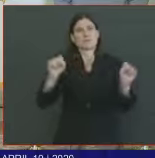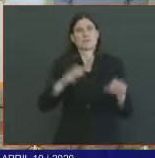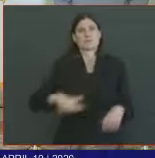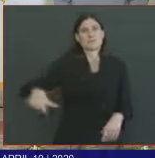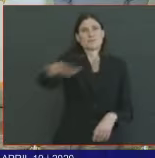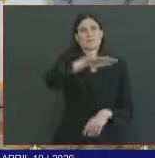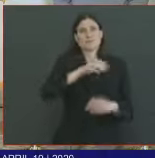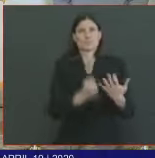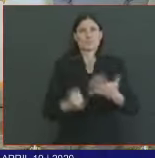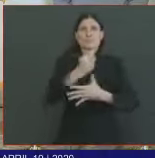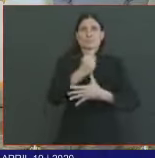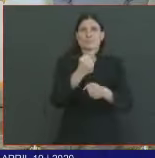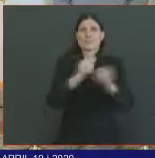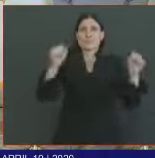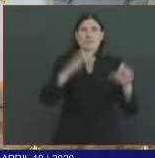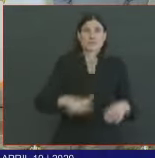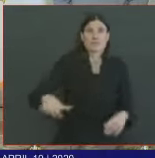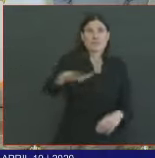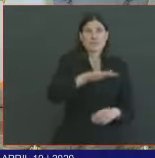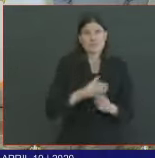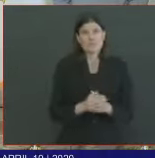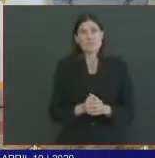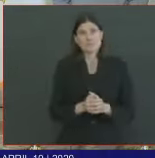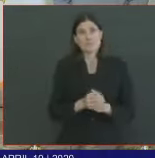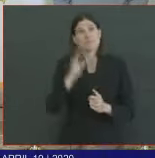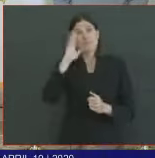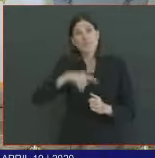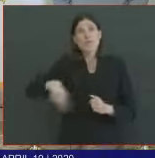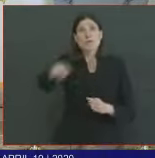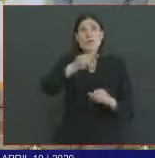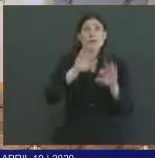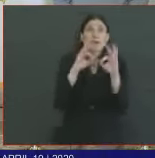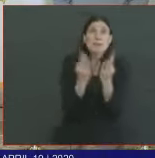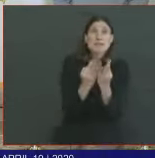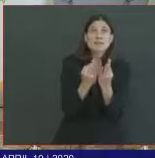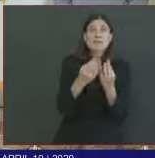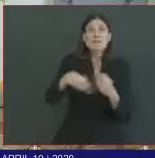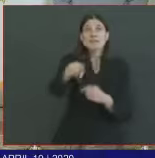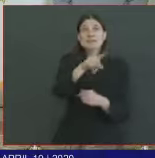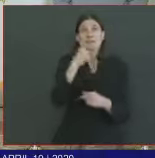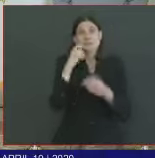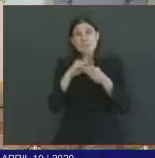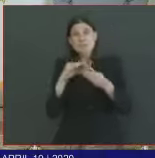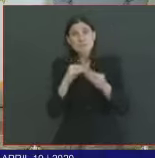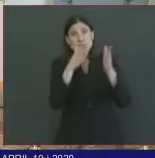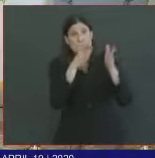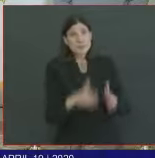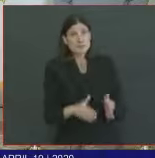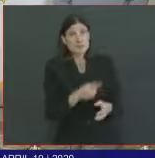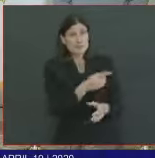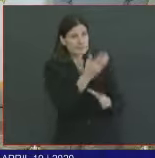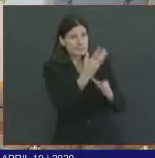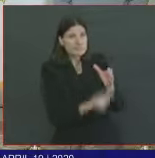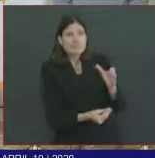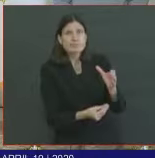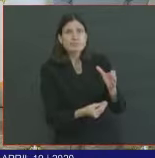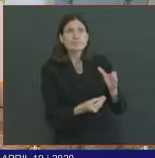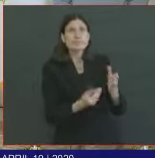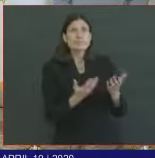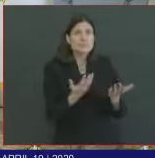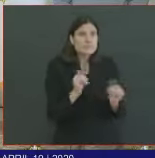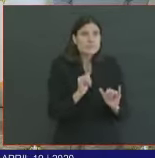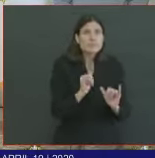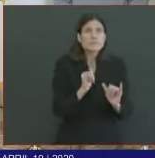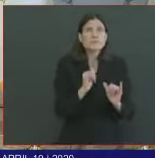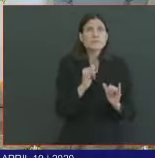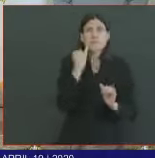for those families experiencing the loss of a loved one, either in the ordinary course of events